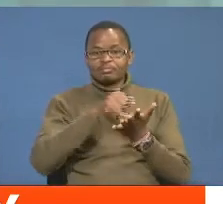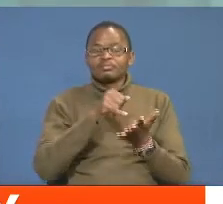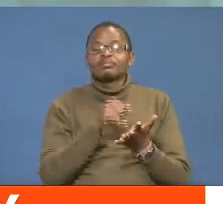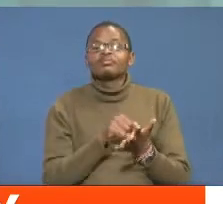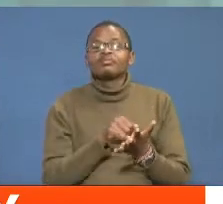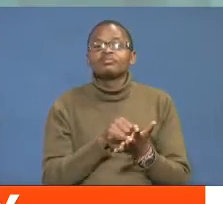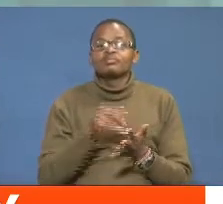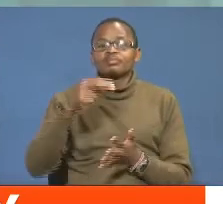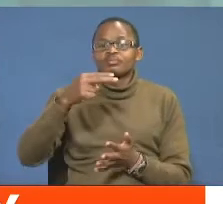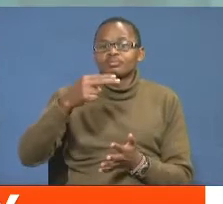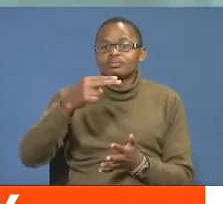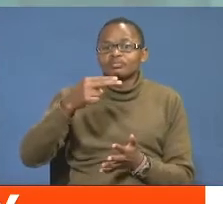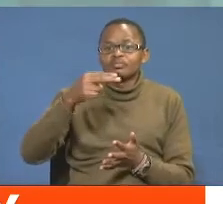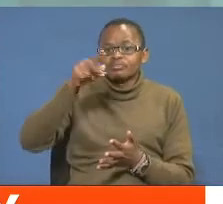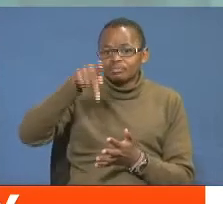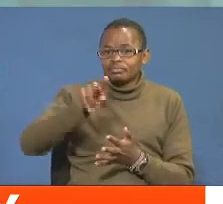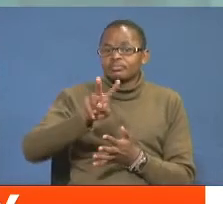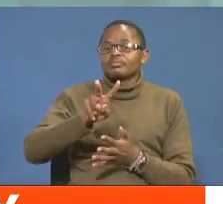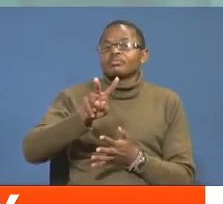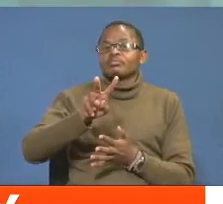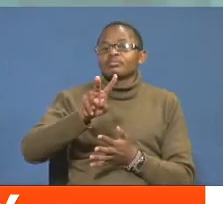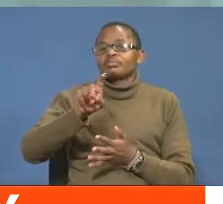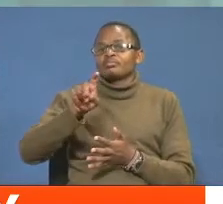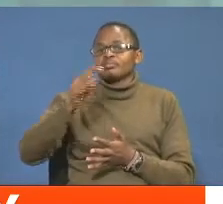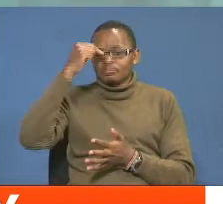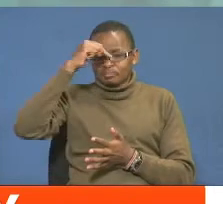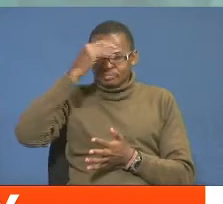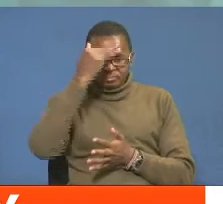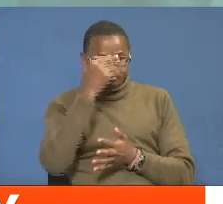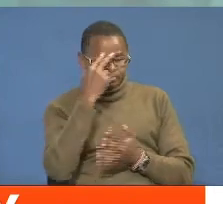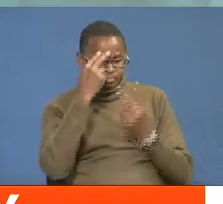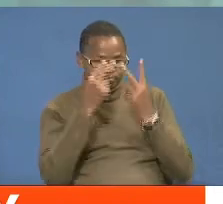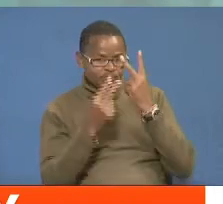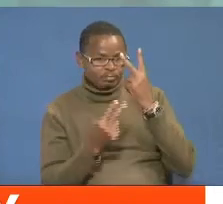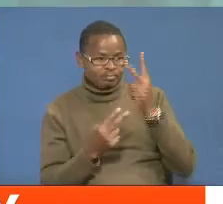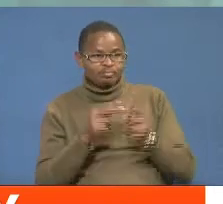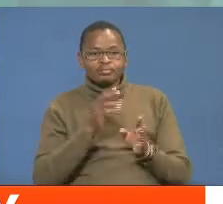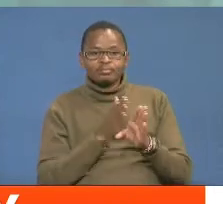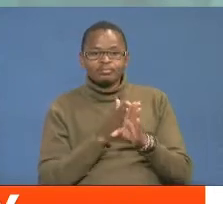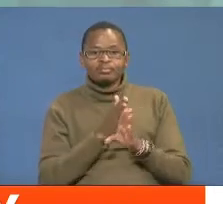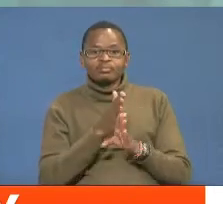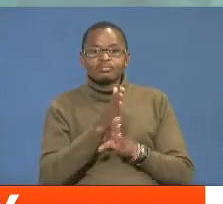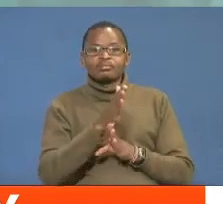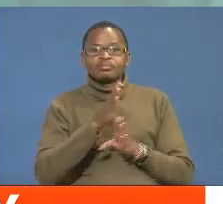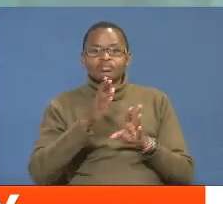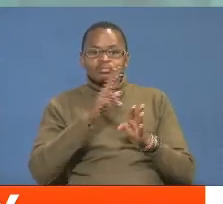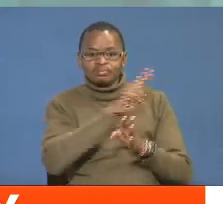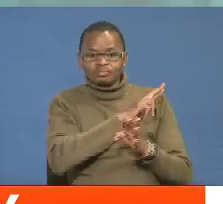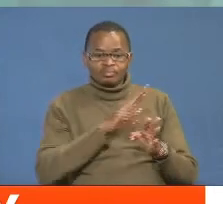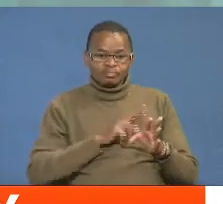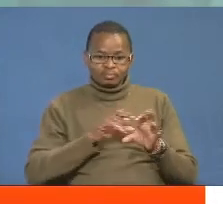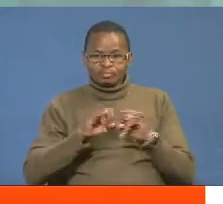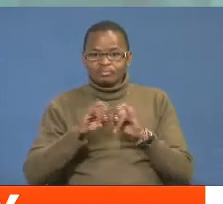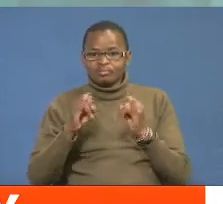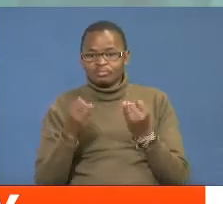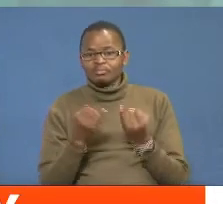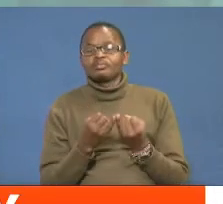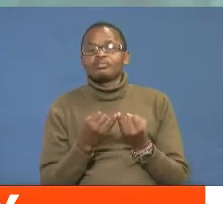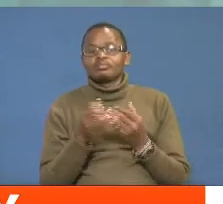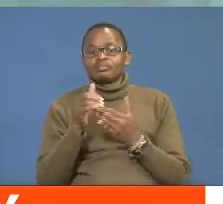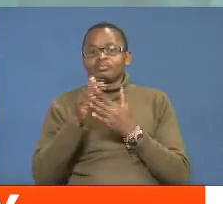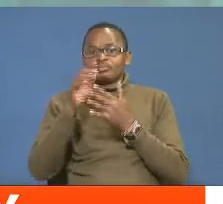the HPV vaccine. Sure. Now, why are we seeing key religious institutions, some key